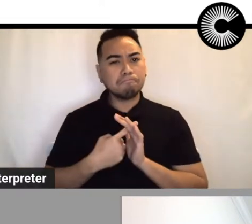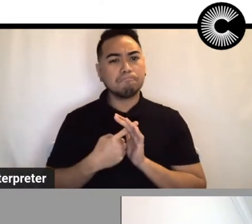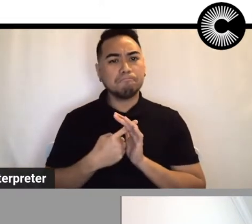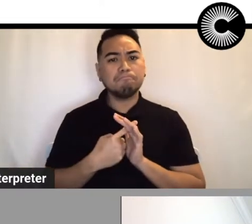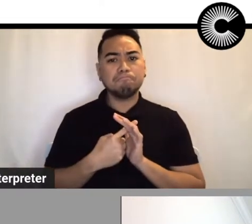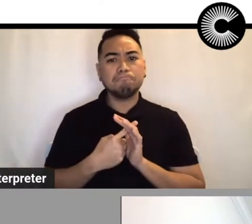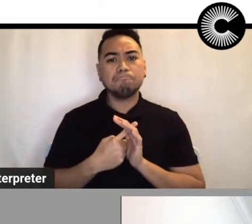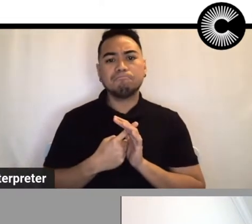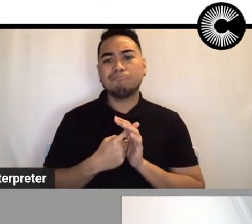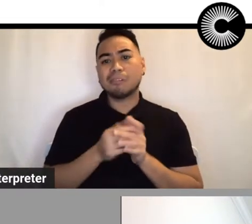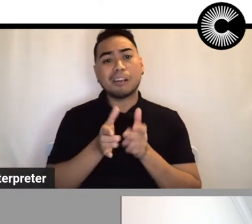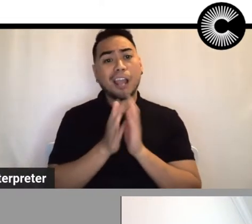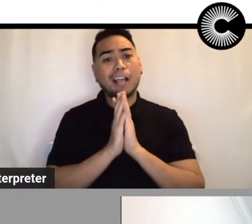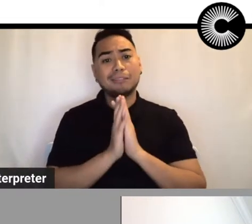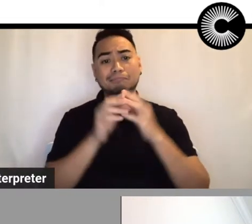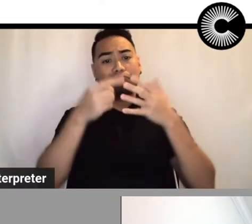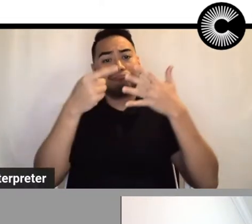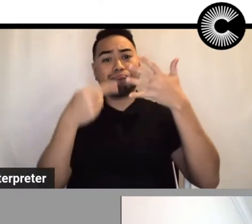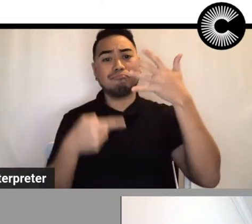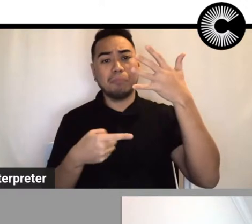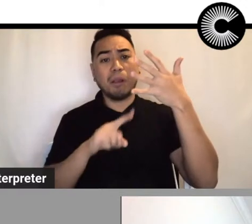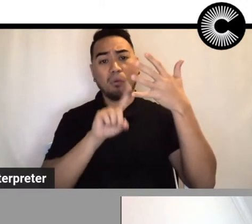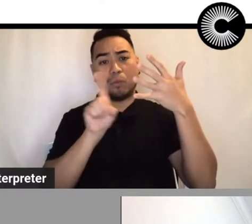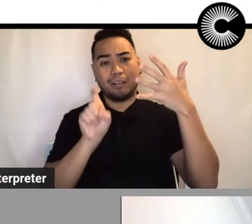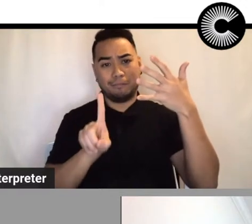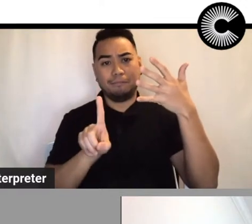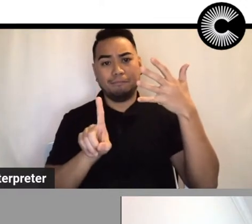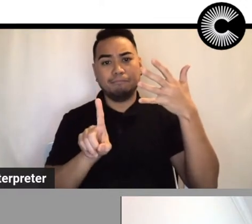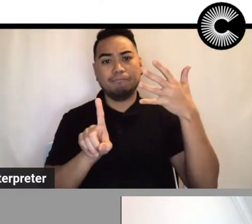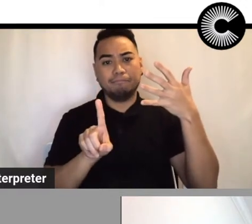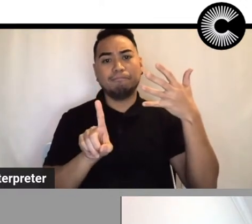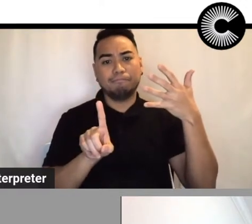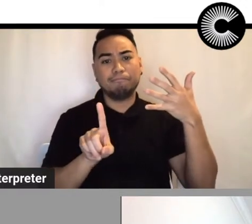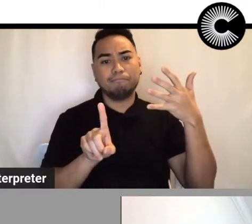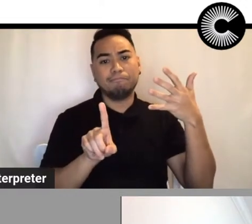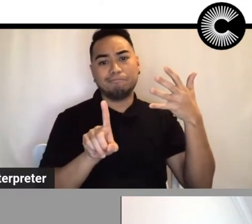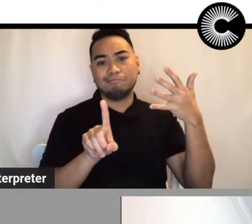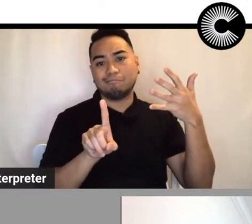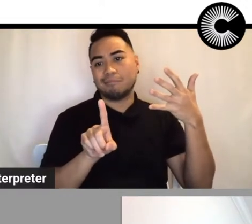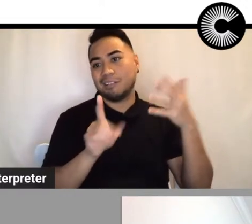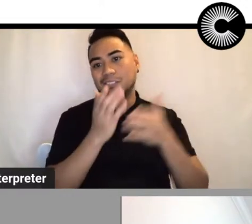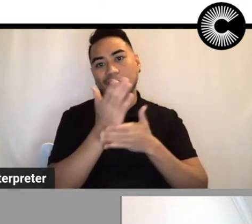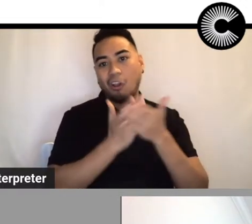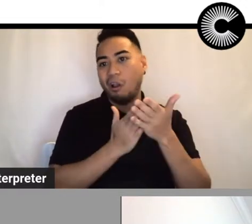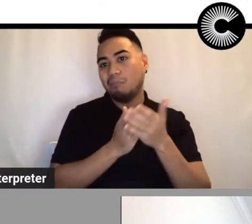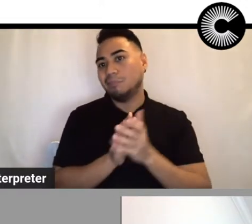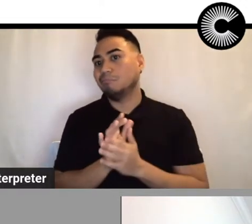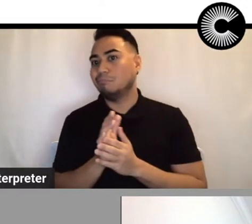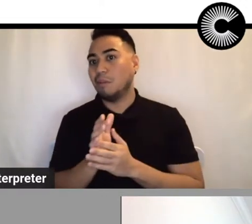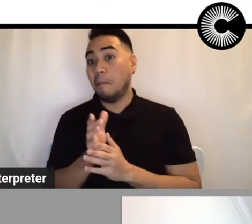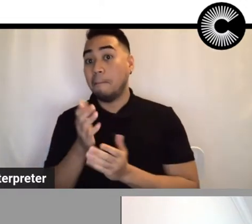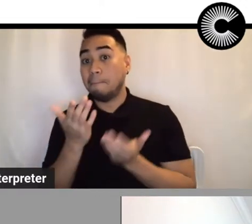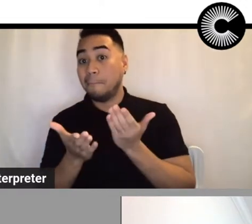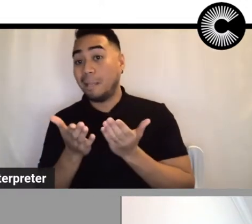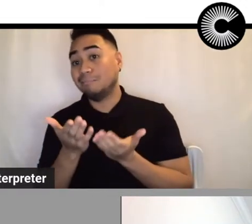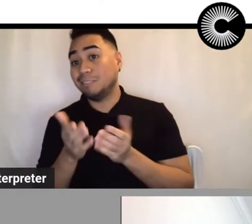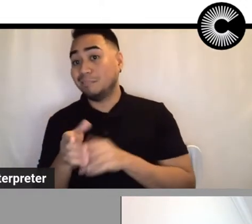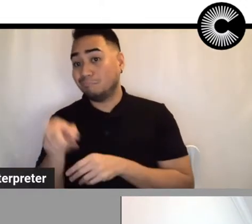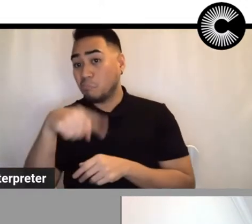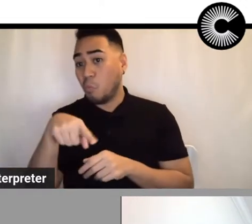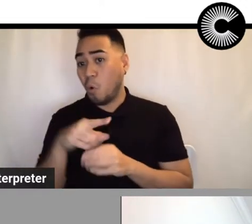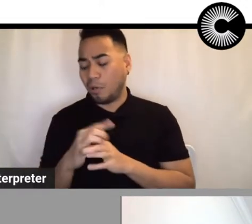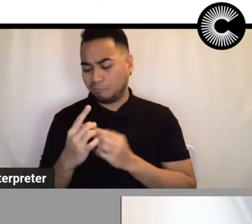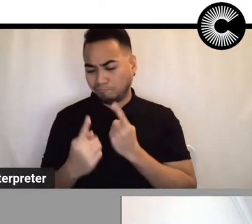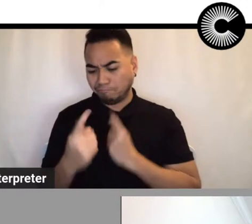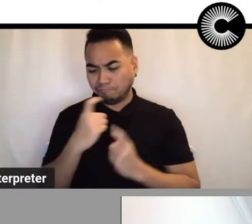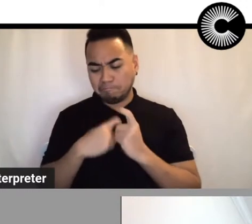asking a set of questions that maybe some to all of you are asking yourselves. So how do we make